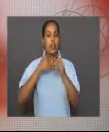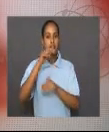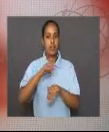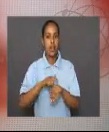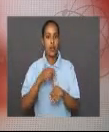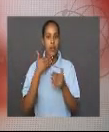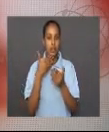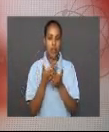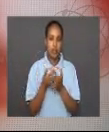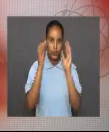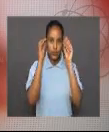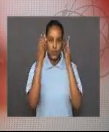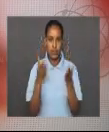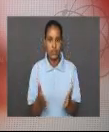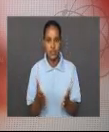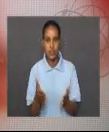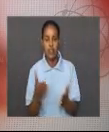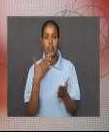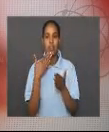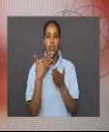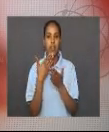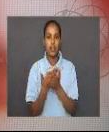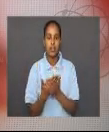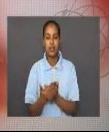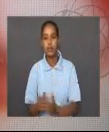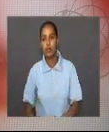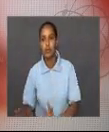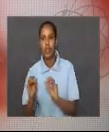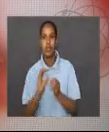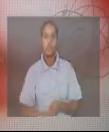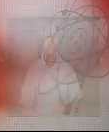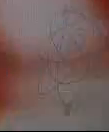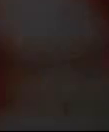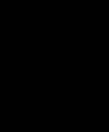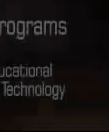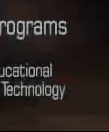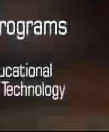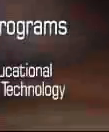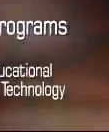time, thank you, teacher. Thank you, students.